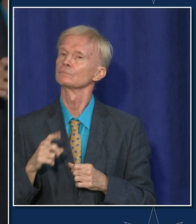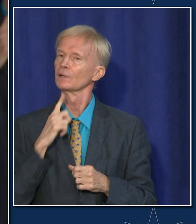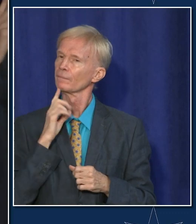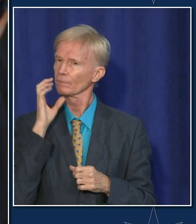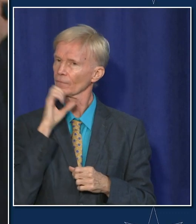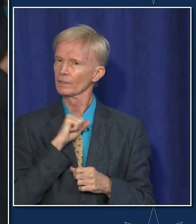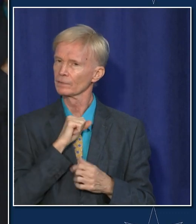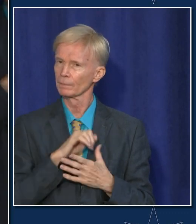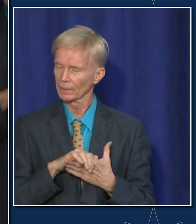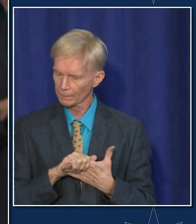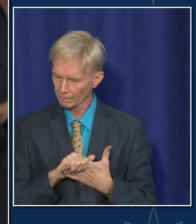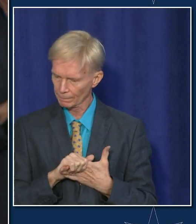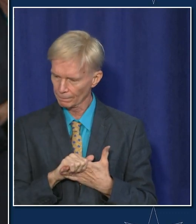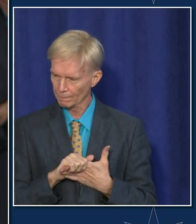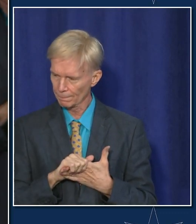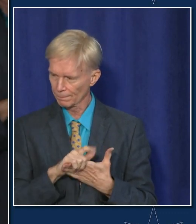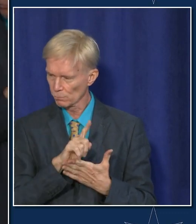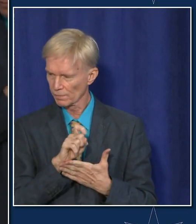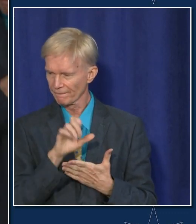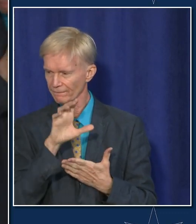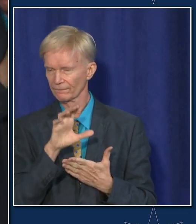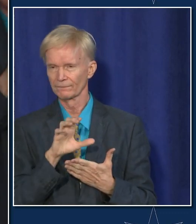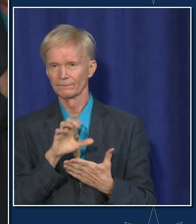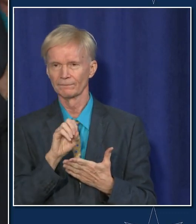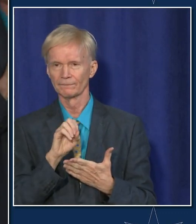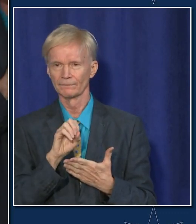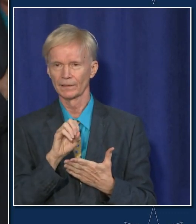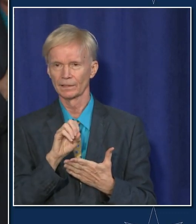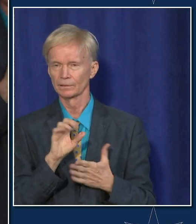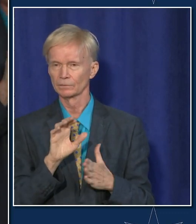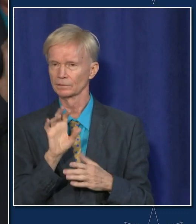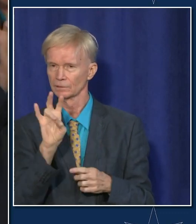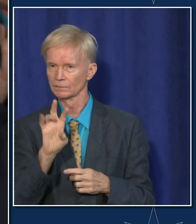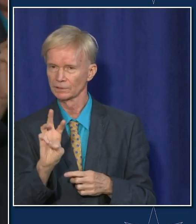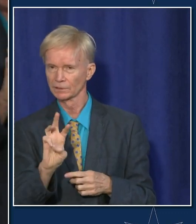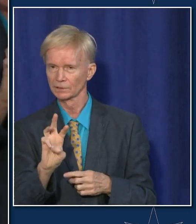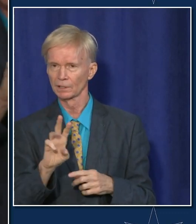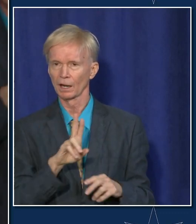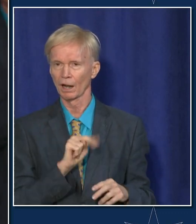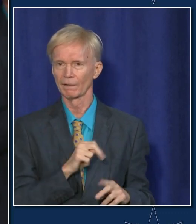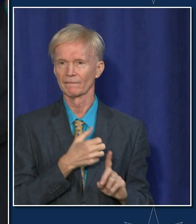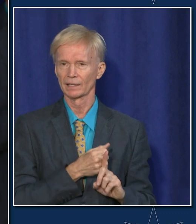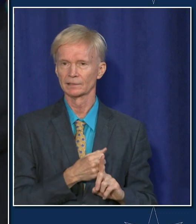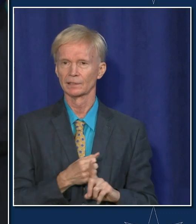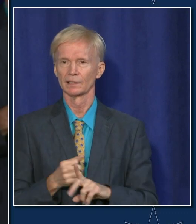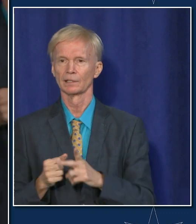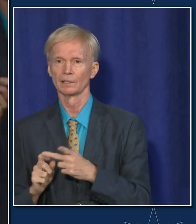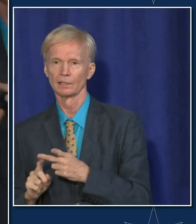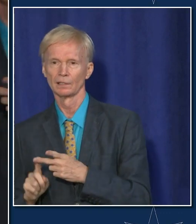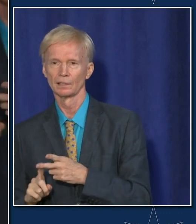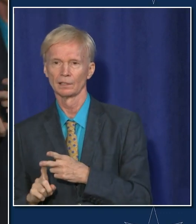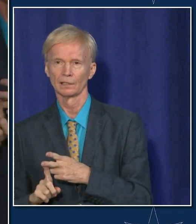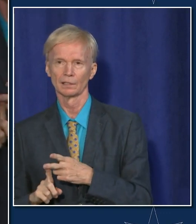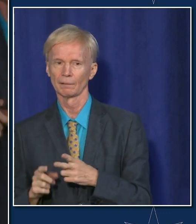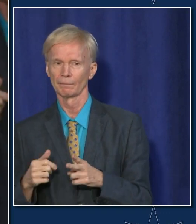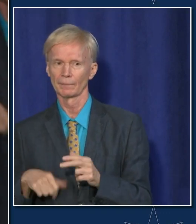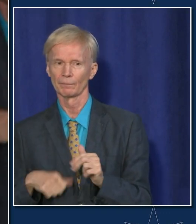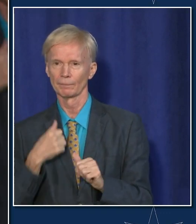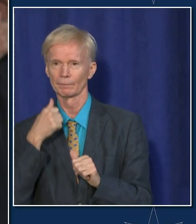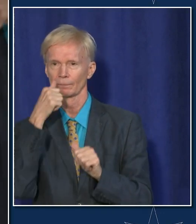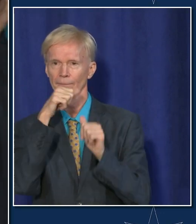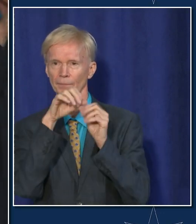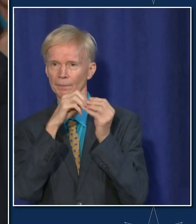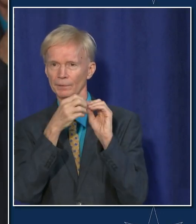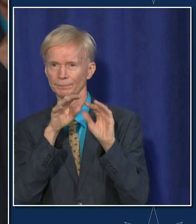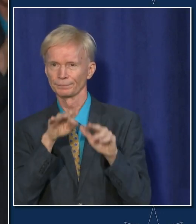100. I believe it was 150. So there's 76 unvaccinated people and 100. Yeah. I apologize, I don't remember exact That's